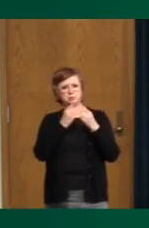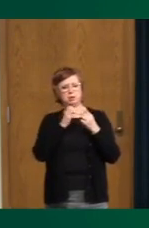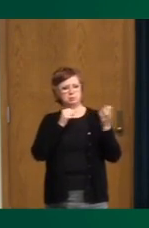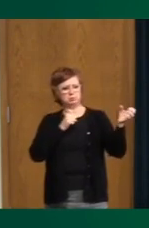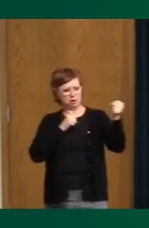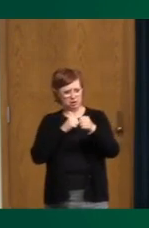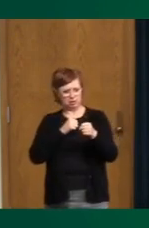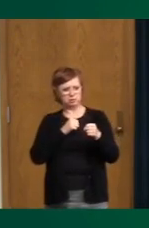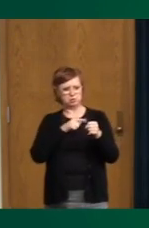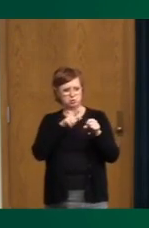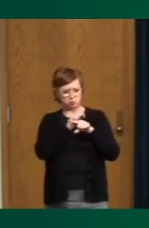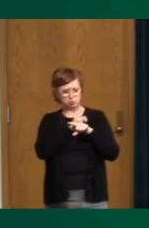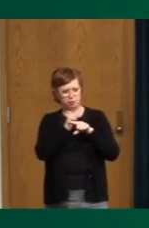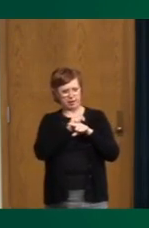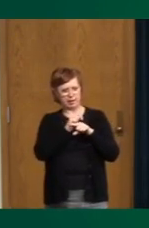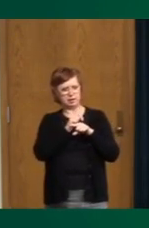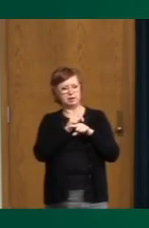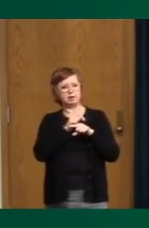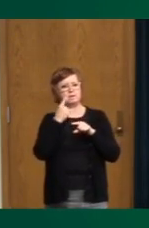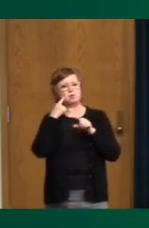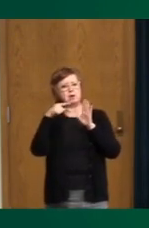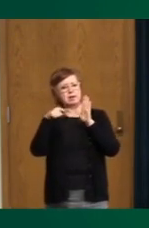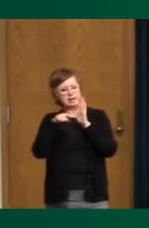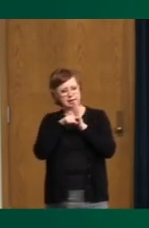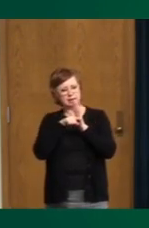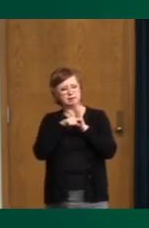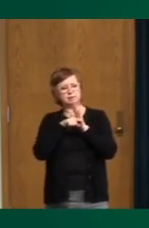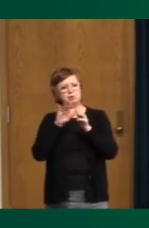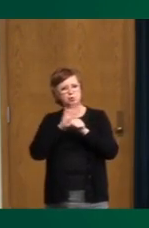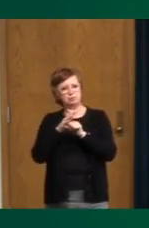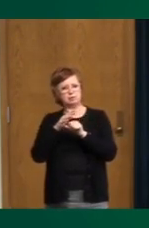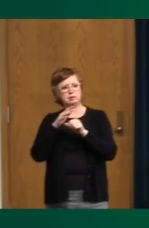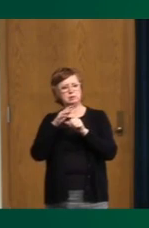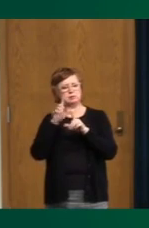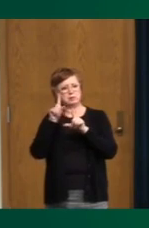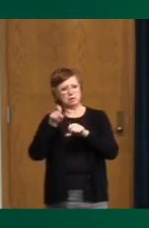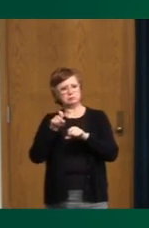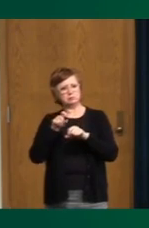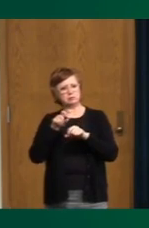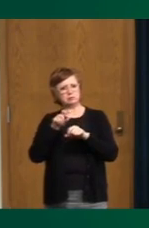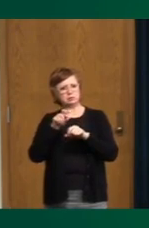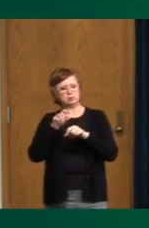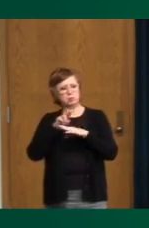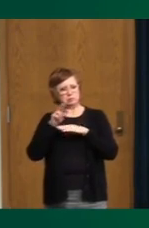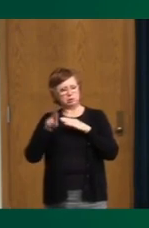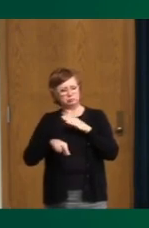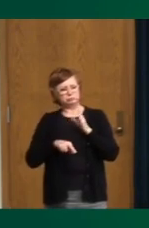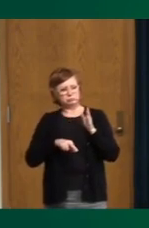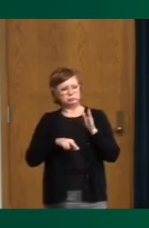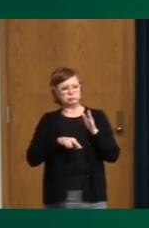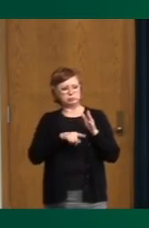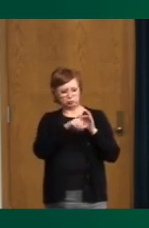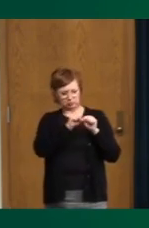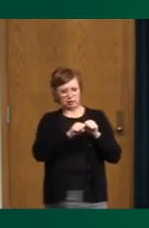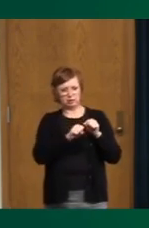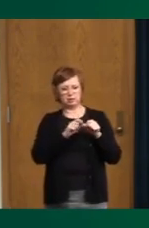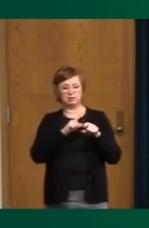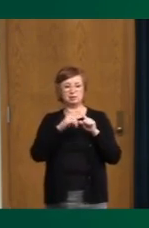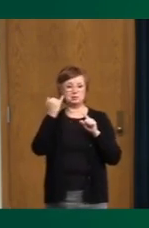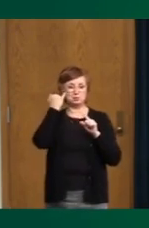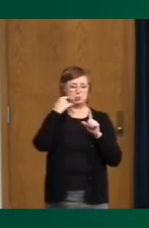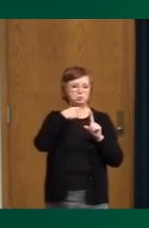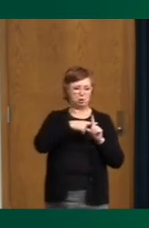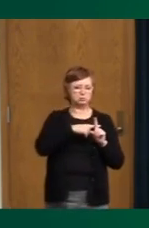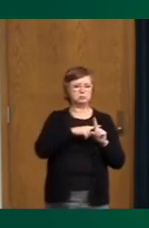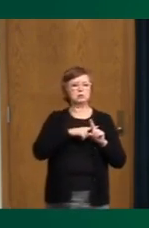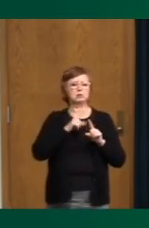speed on how to do some of these negative callbacks, for instance. We're also looking through working with the federal government on some of the federal